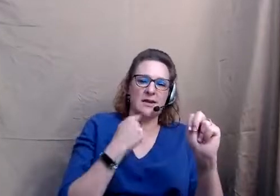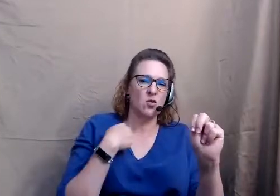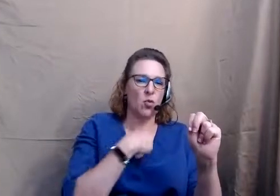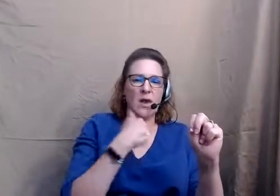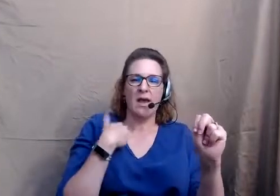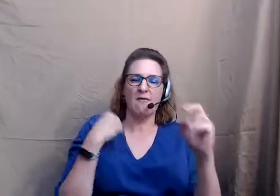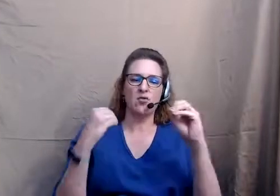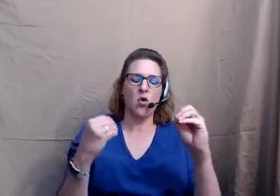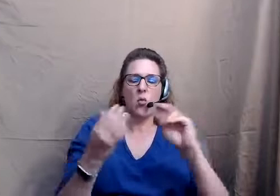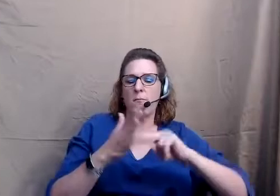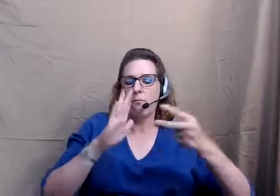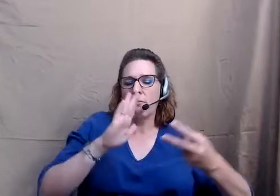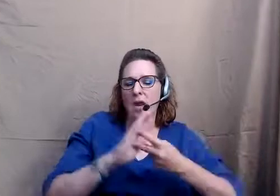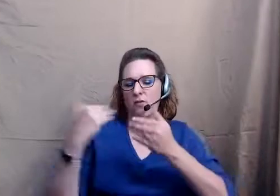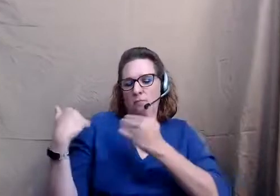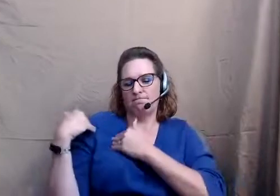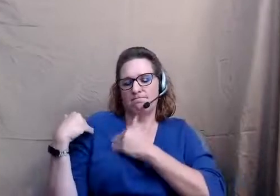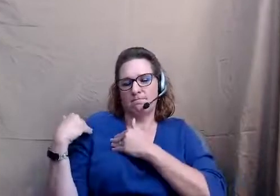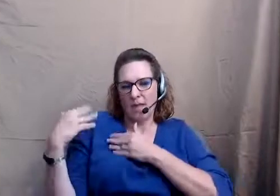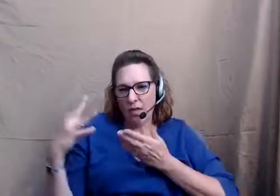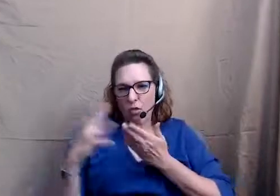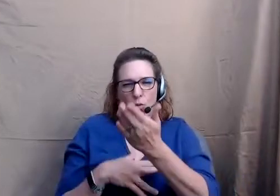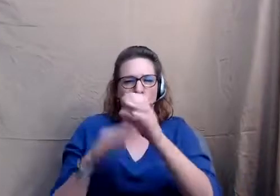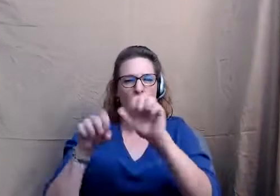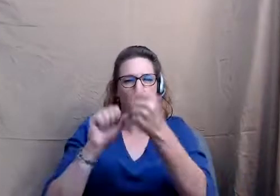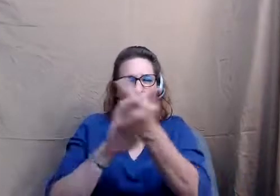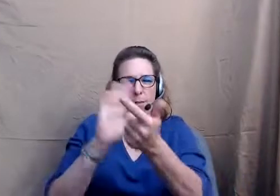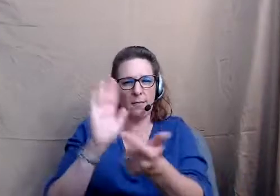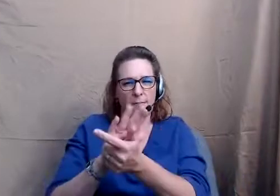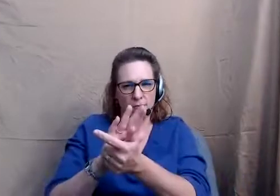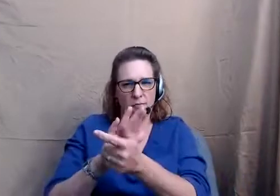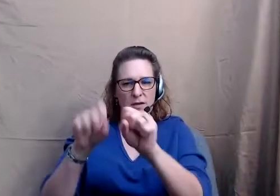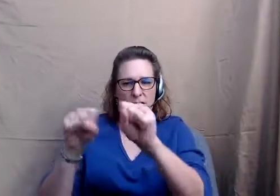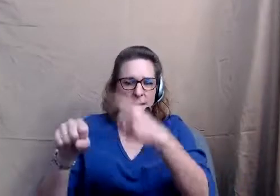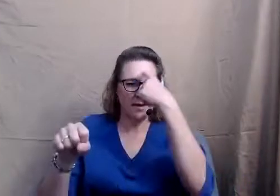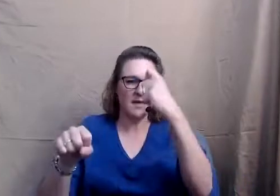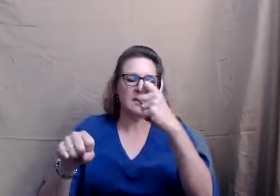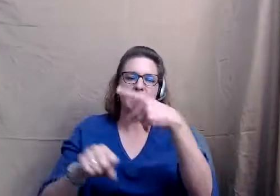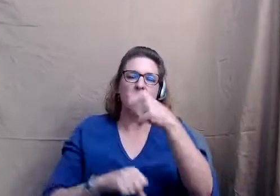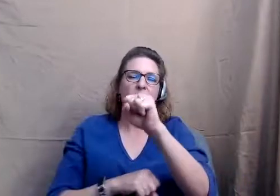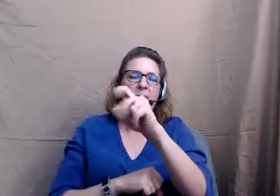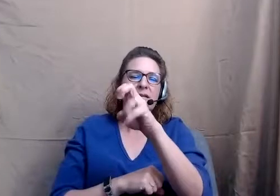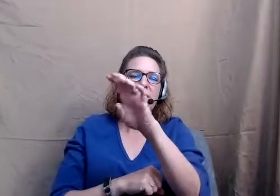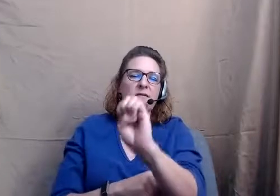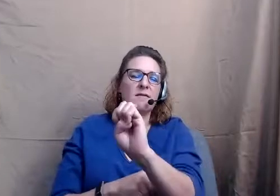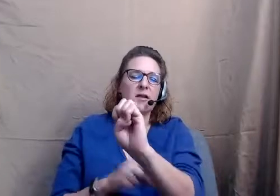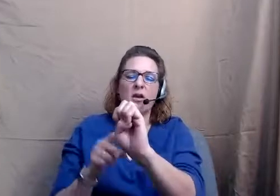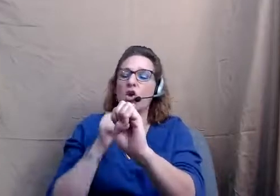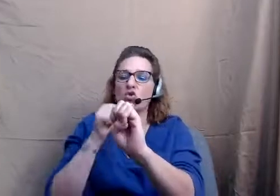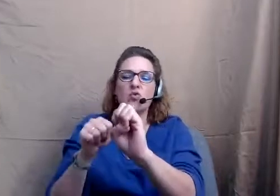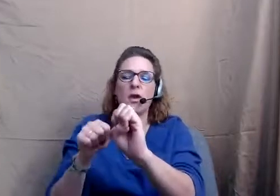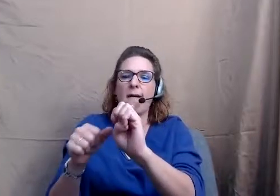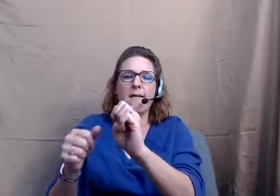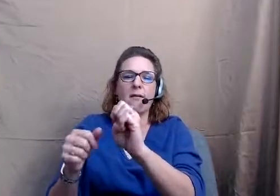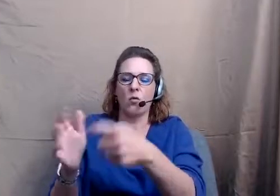meaningful accountability through the criminal legal system because it's a passive accountability. You're not called to actually talk to the person who